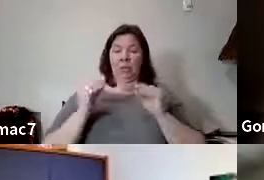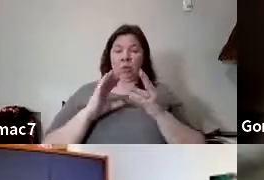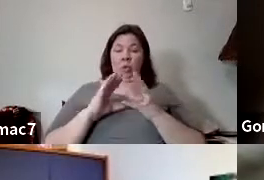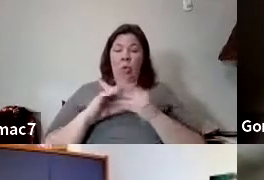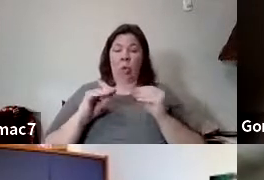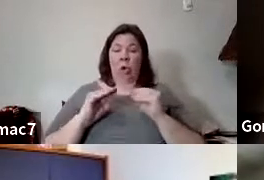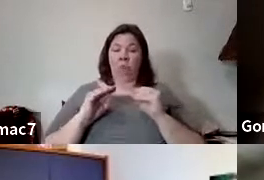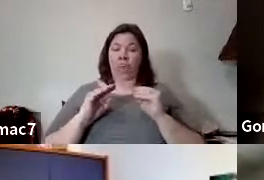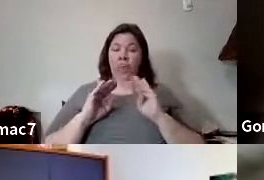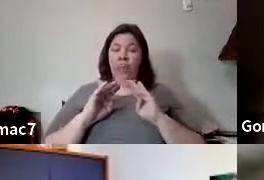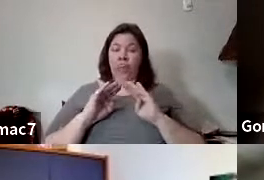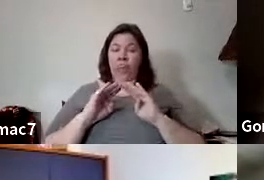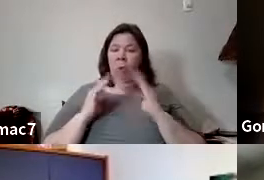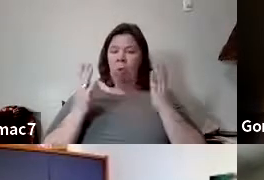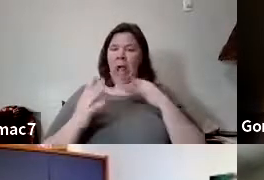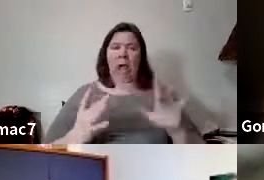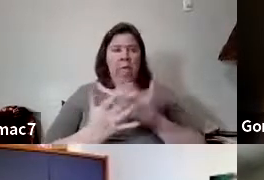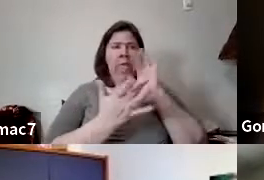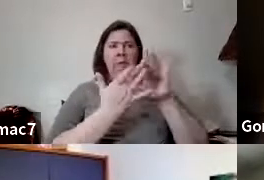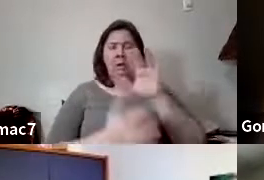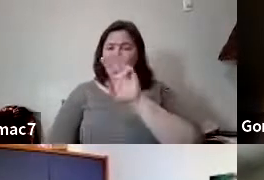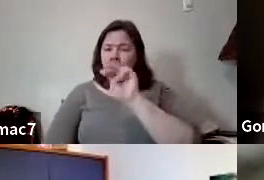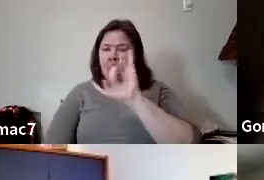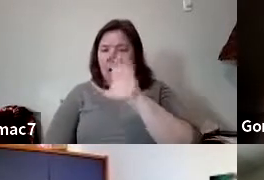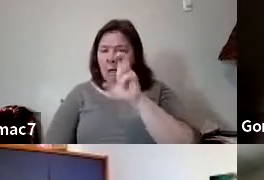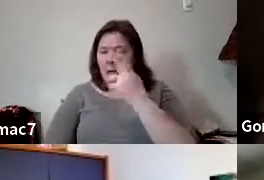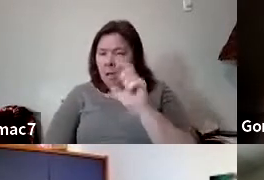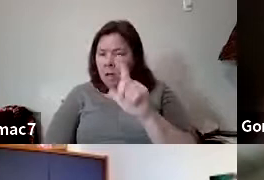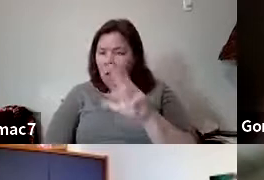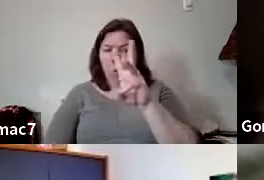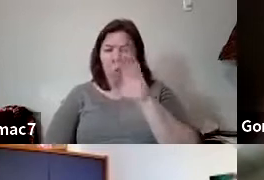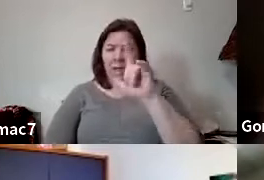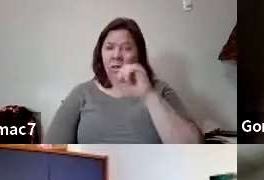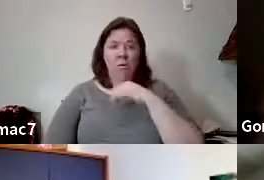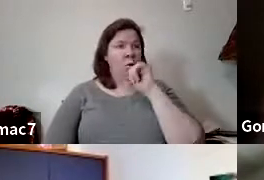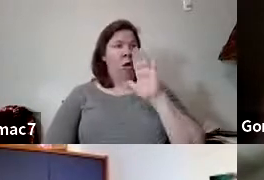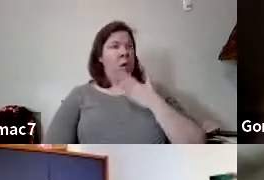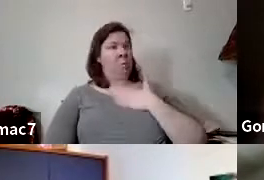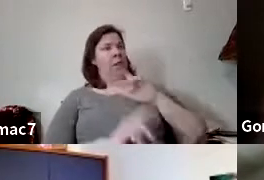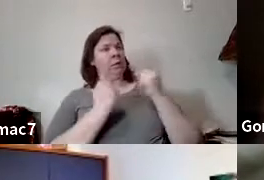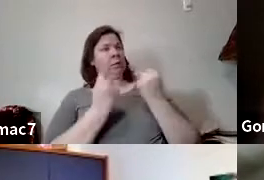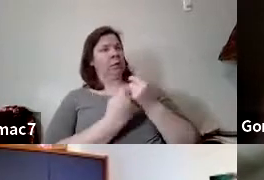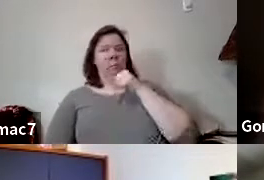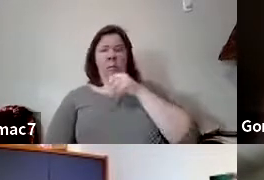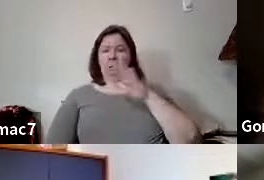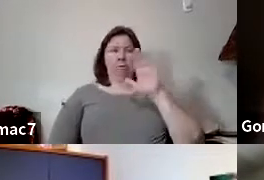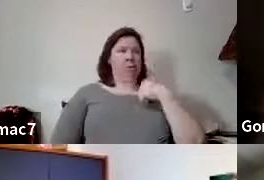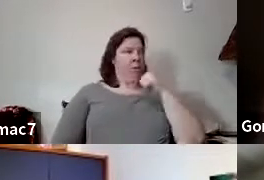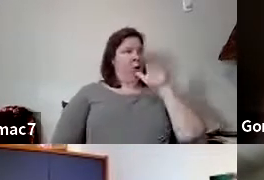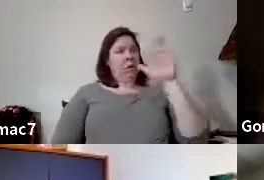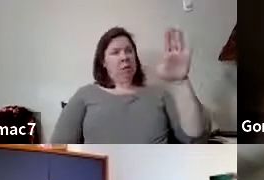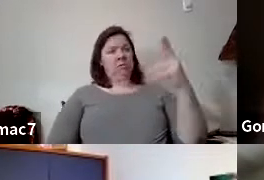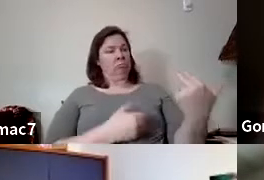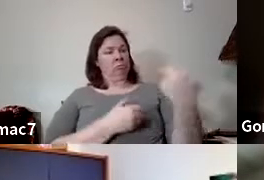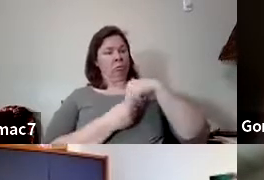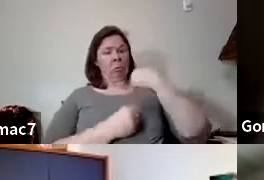unfolded, I did get a hold of Michael Williams, and he's not on my team. I am not on his. And I asked him to join